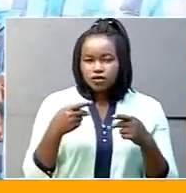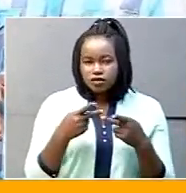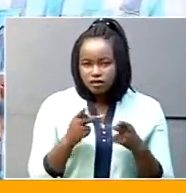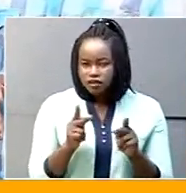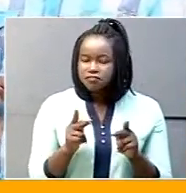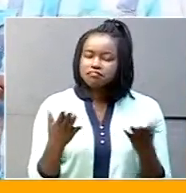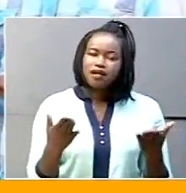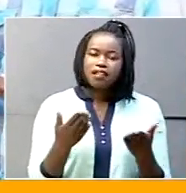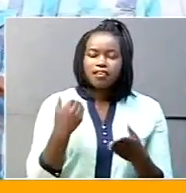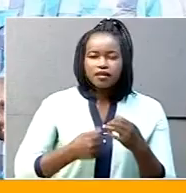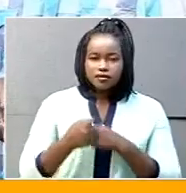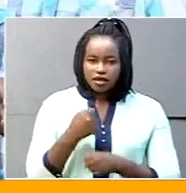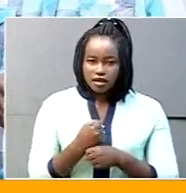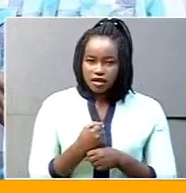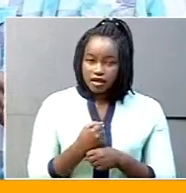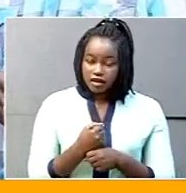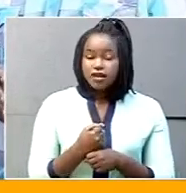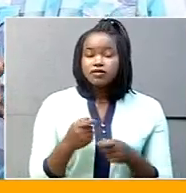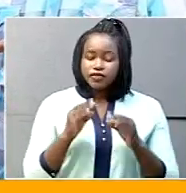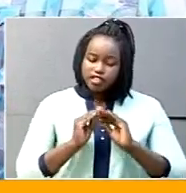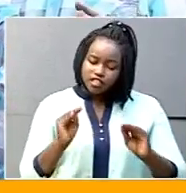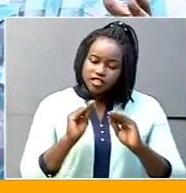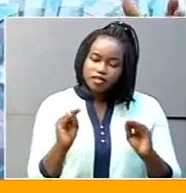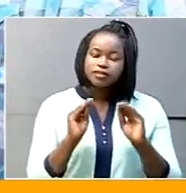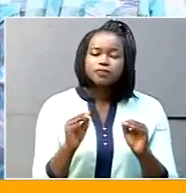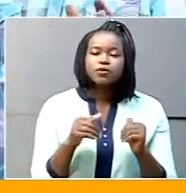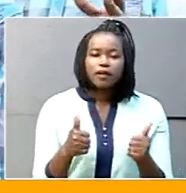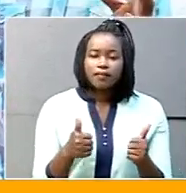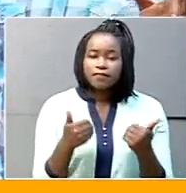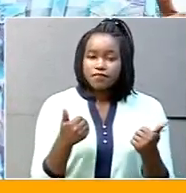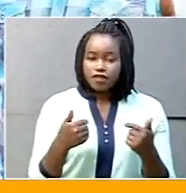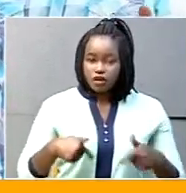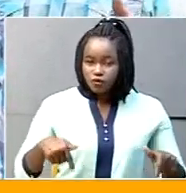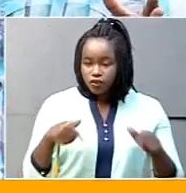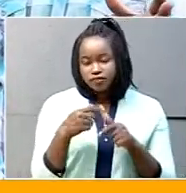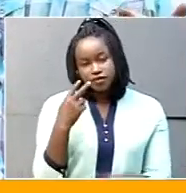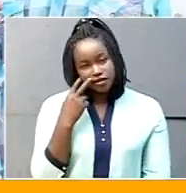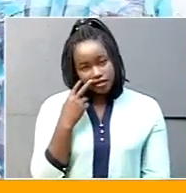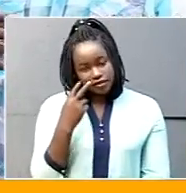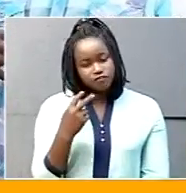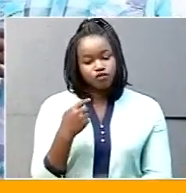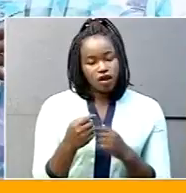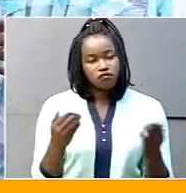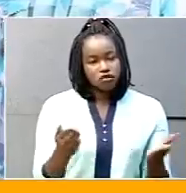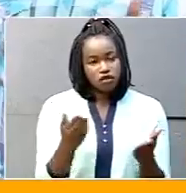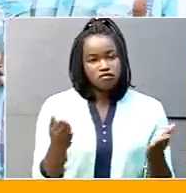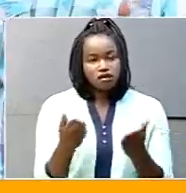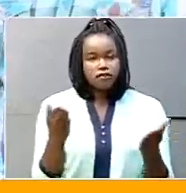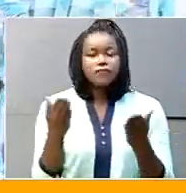9,000 a bale, and we are seeing them picking up. The other time they were buying,